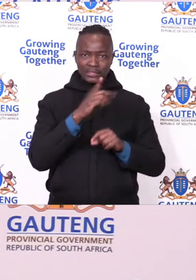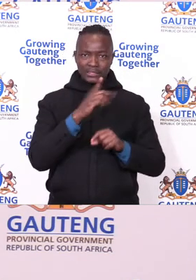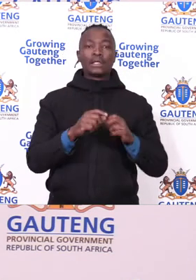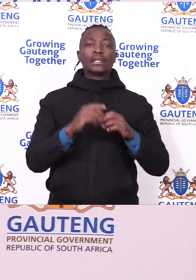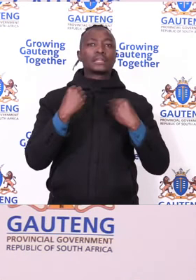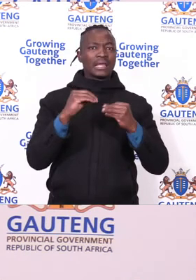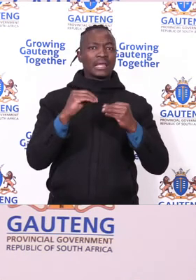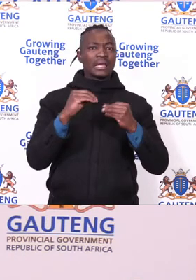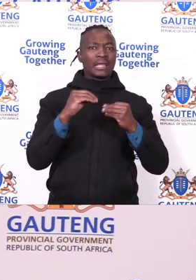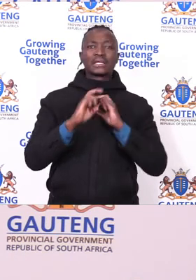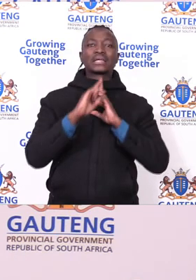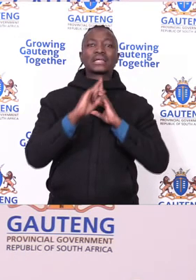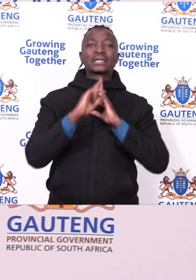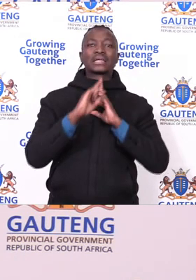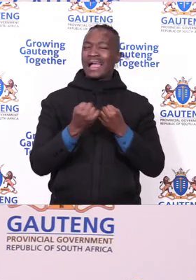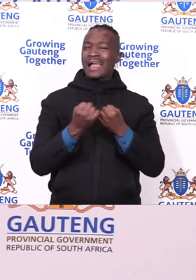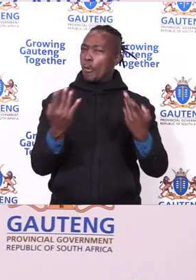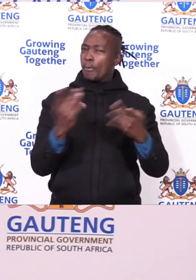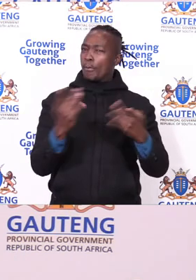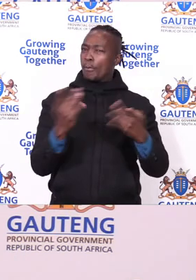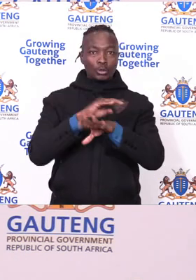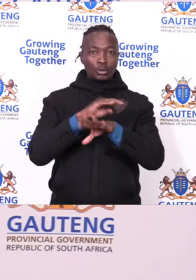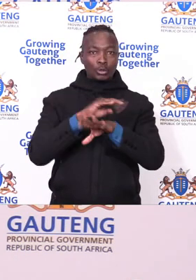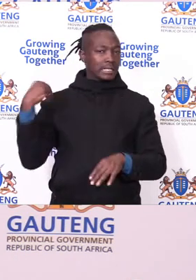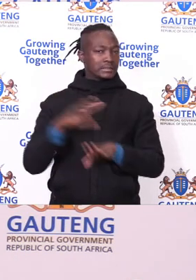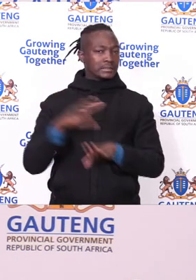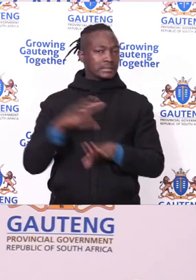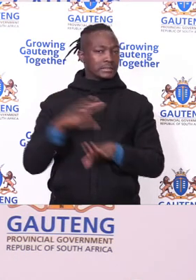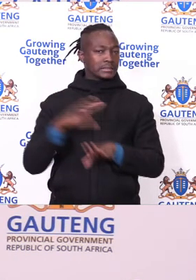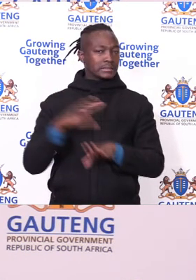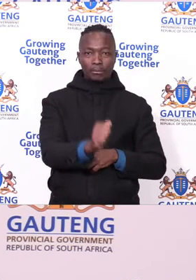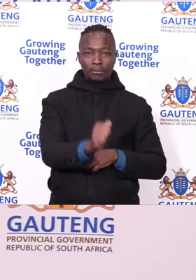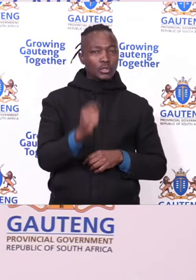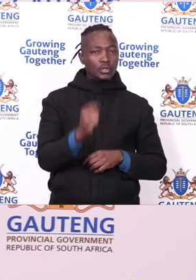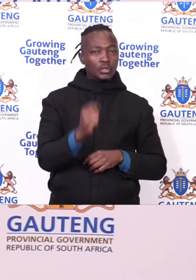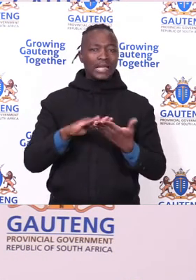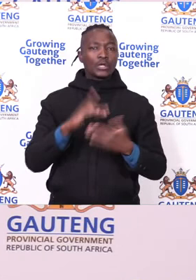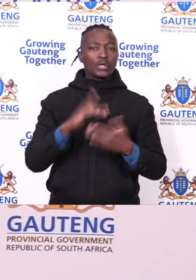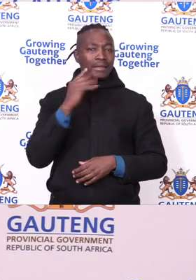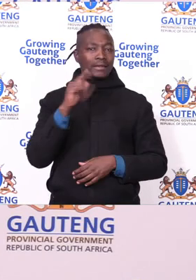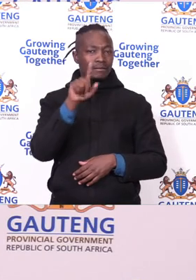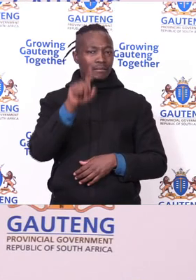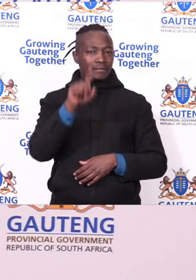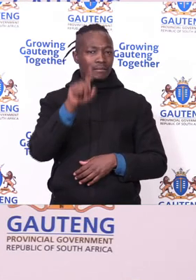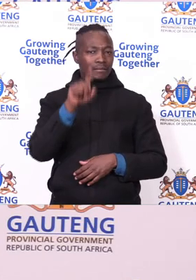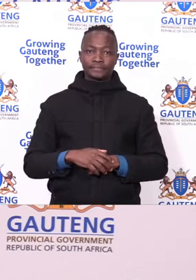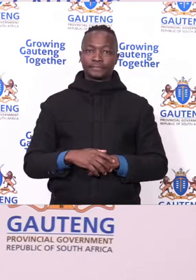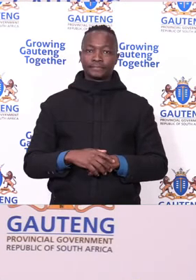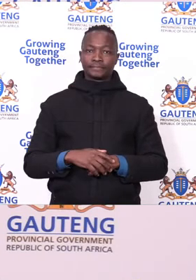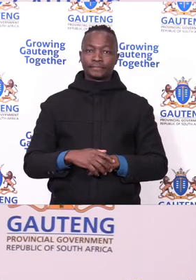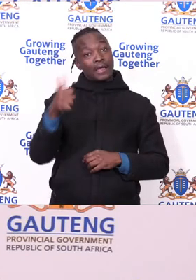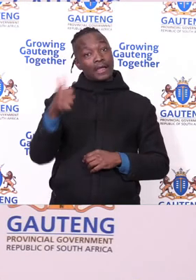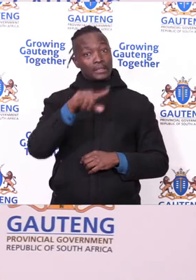recruiting. How many doctors and nurses will be employed? By when? Another question from